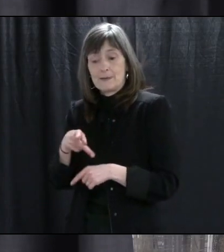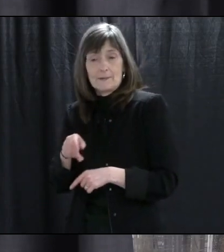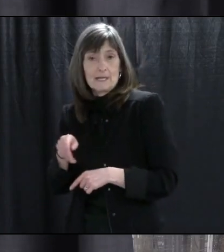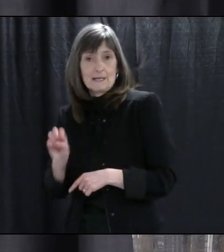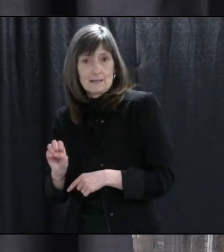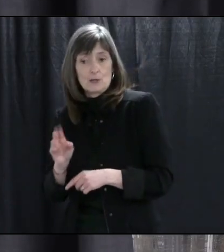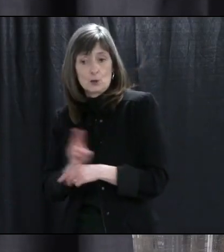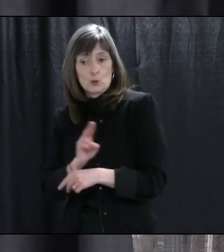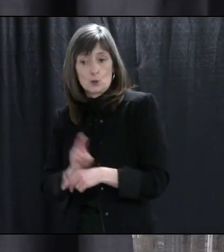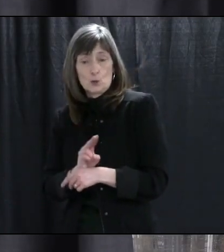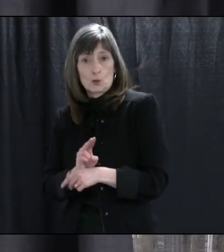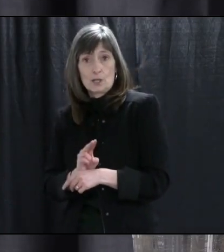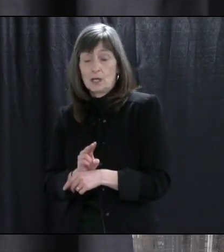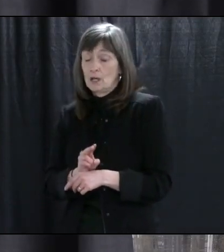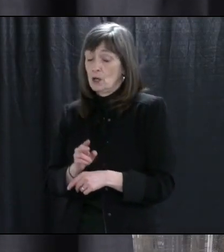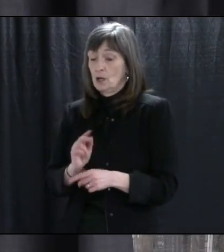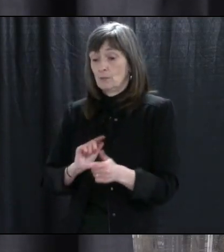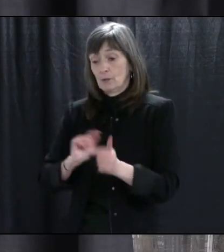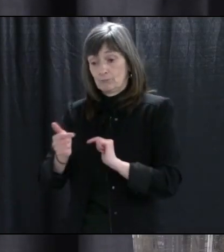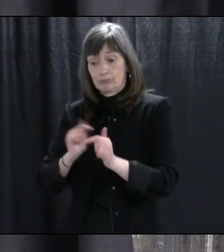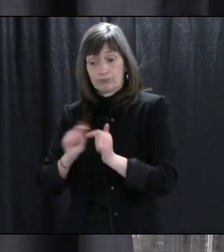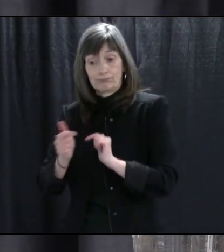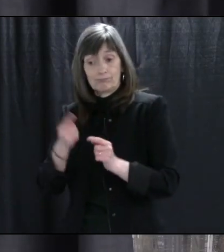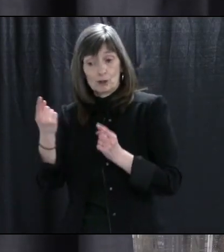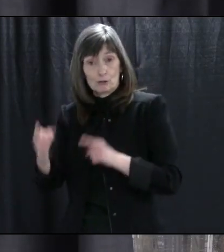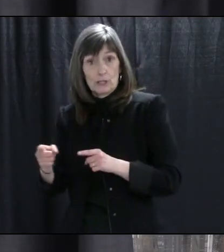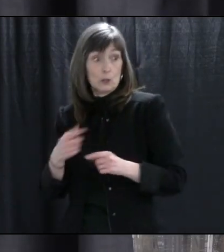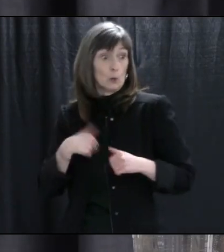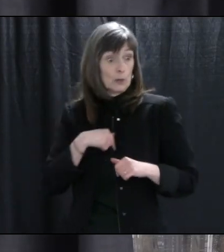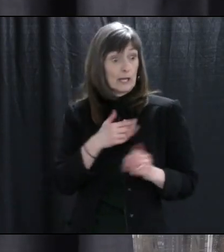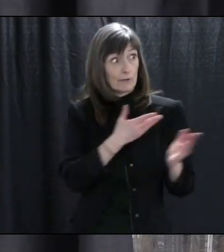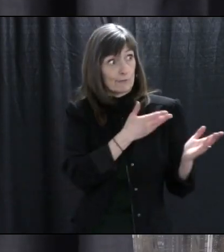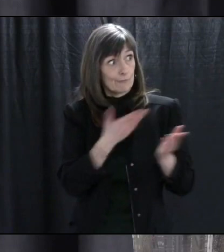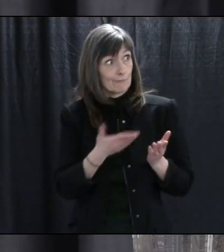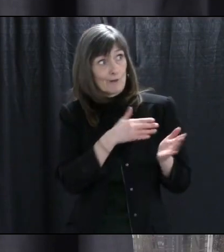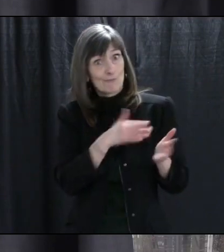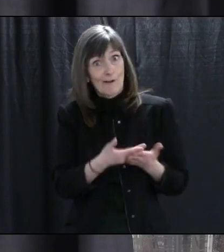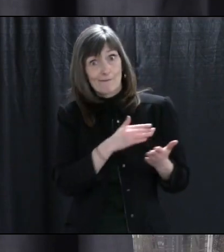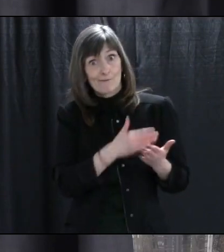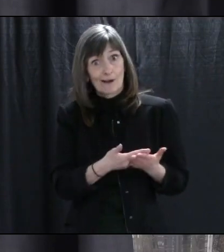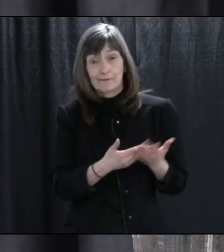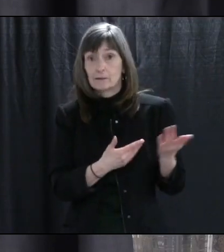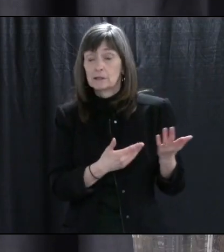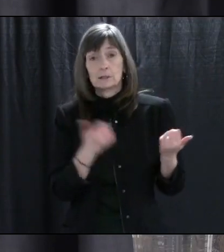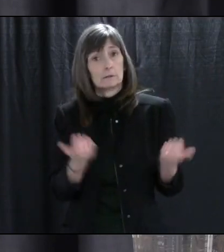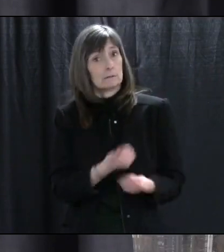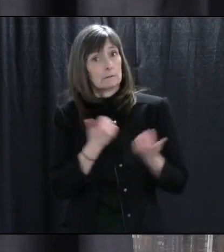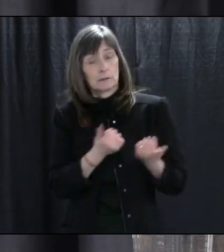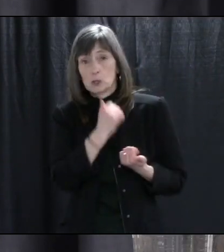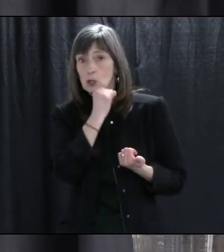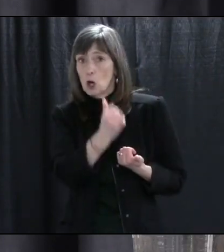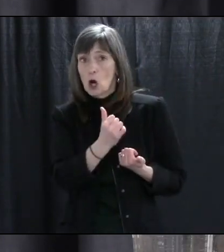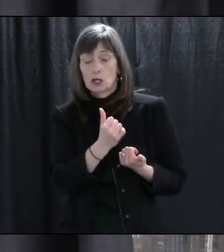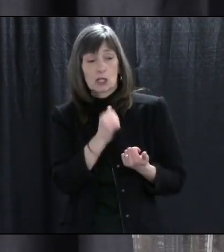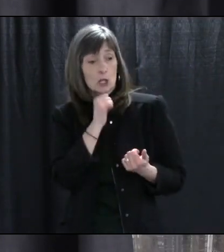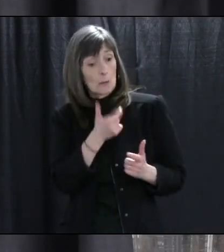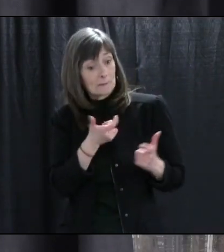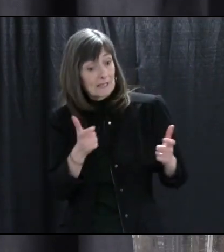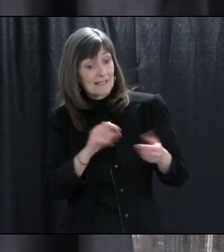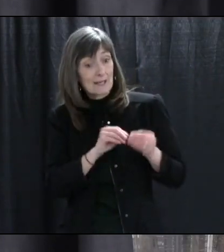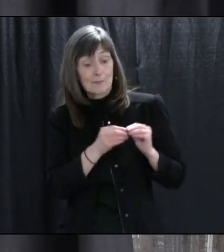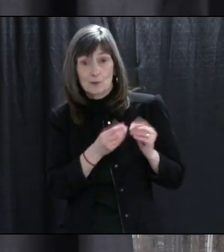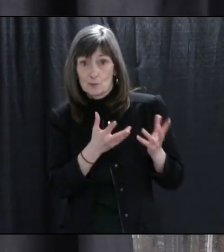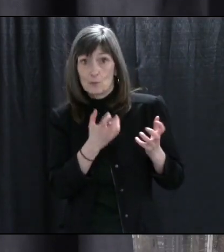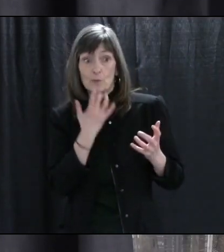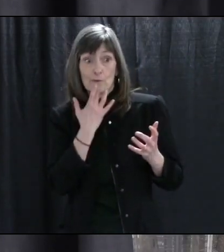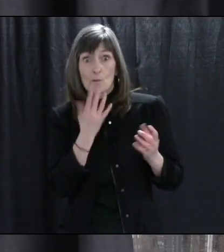equipment. It's a two-way street. We can get the supplies in. They're not as liberal and they're not as free and they're not as large deliveries as we